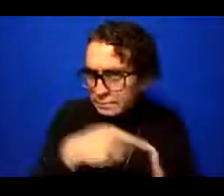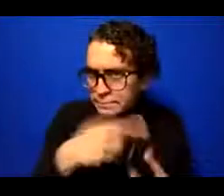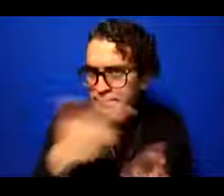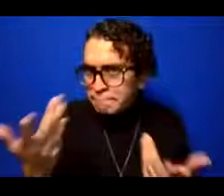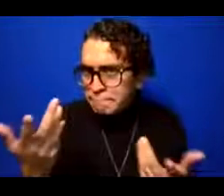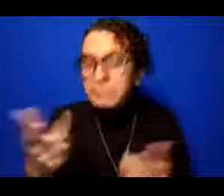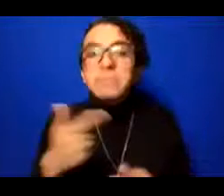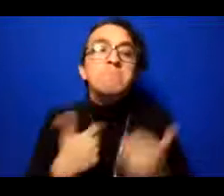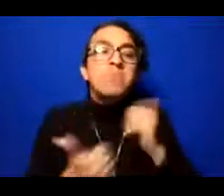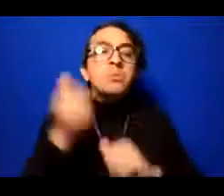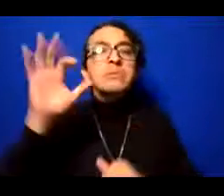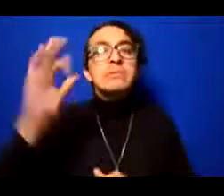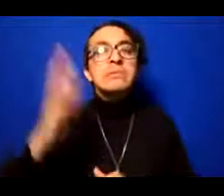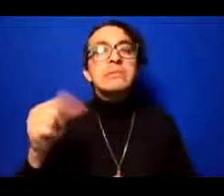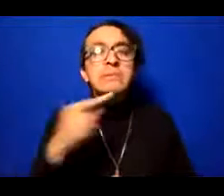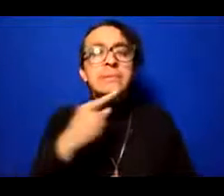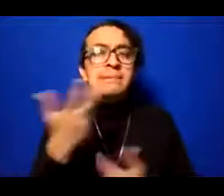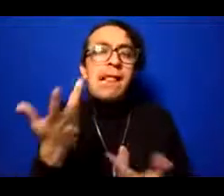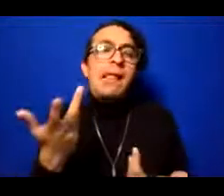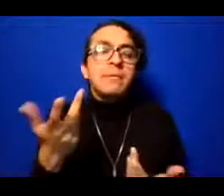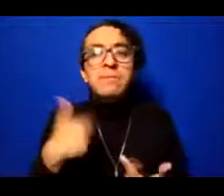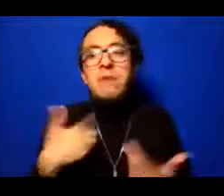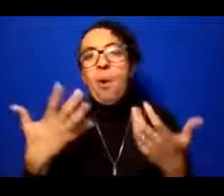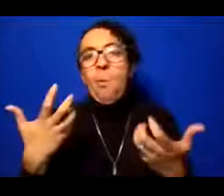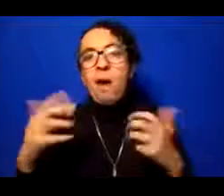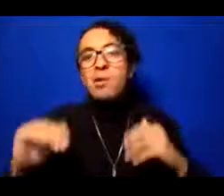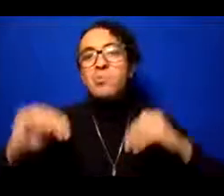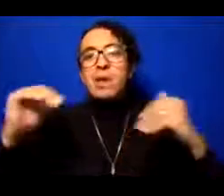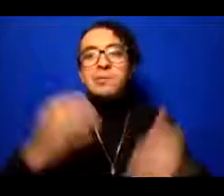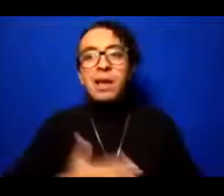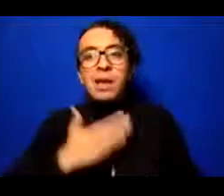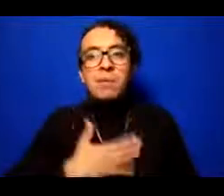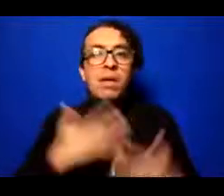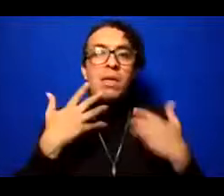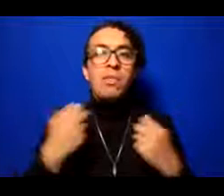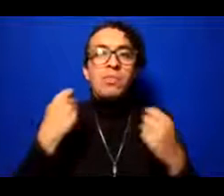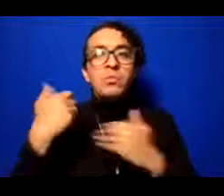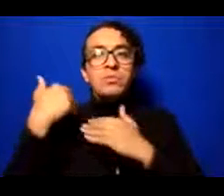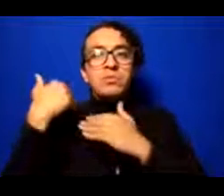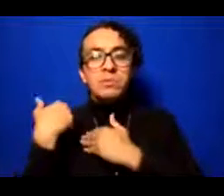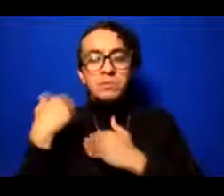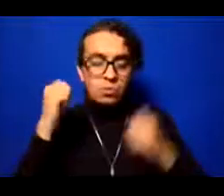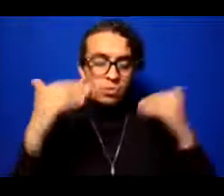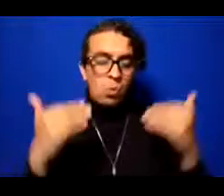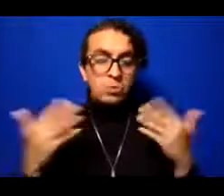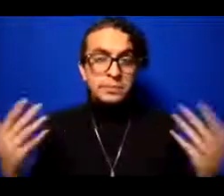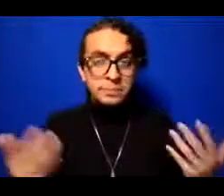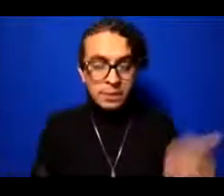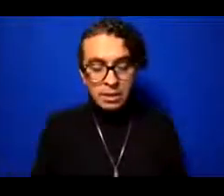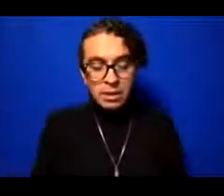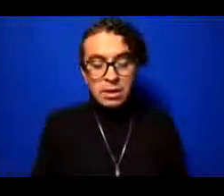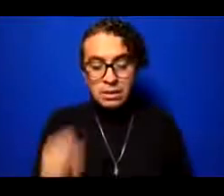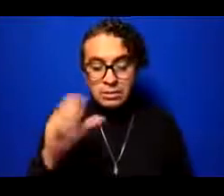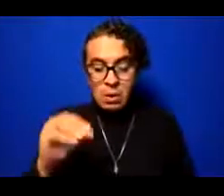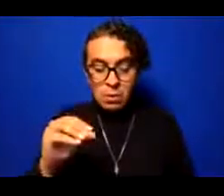9 times out of 10, it's always something along the lines of, I want to raise happy, healthy, responsible adults. Now, that's what we